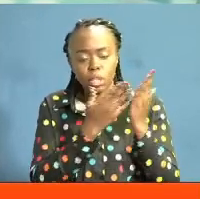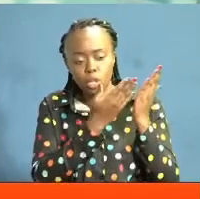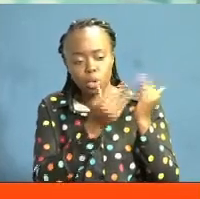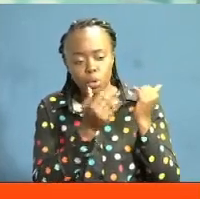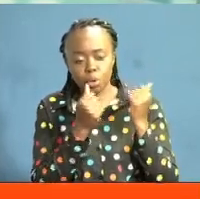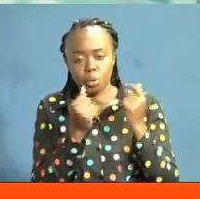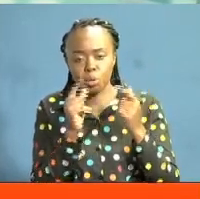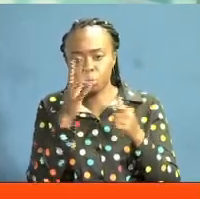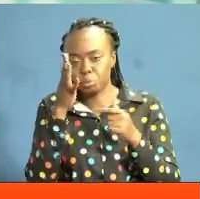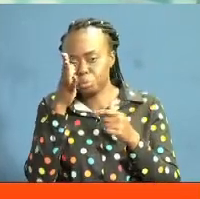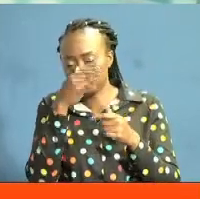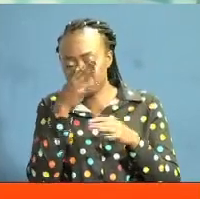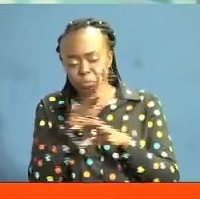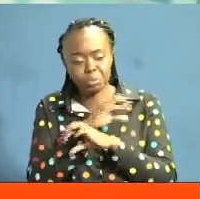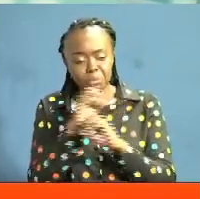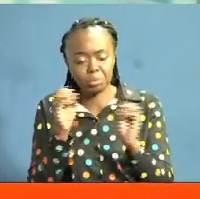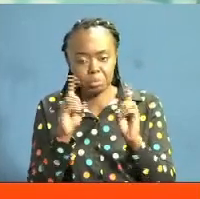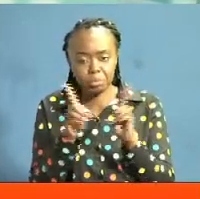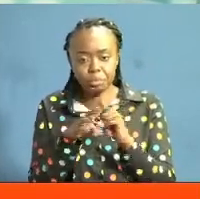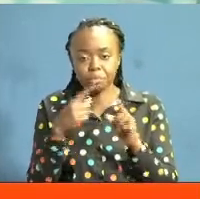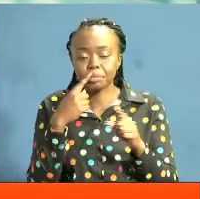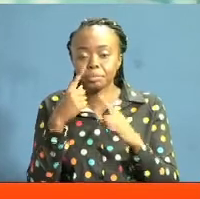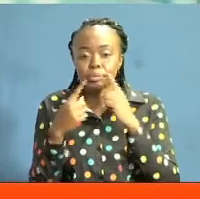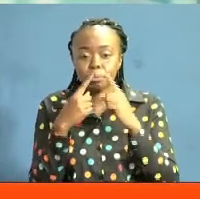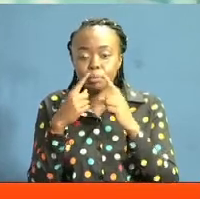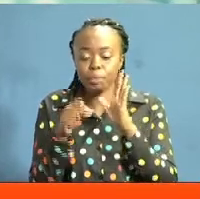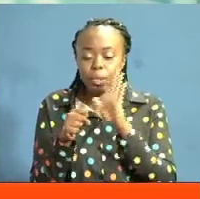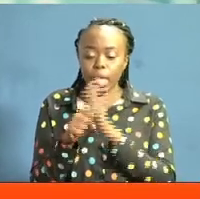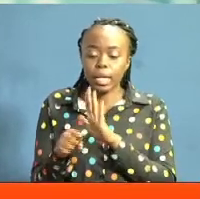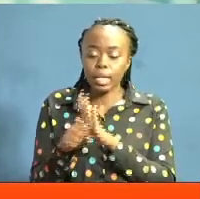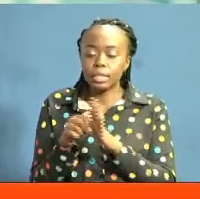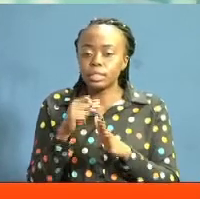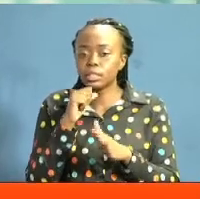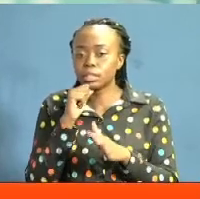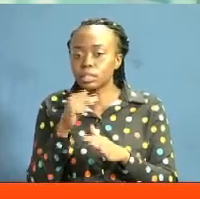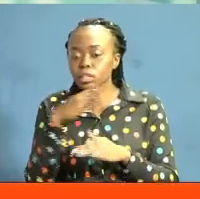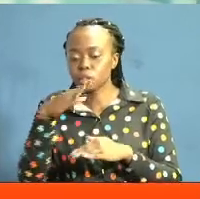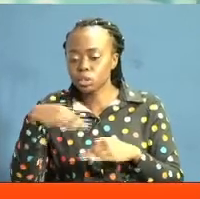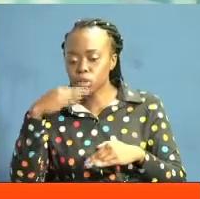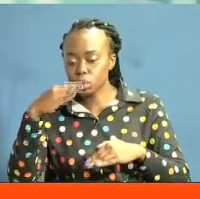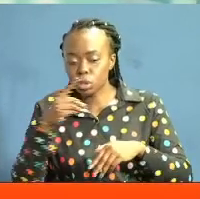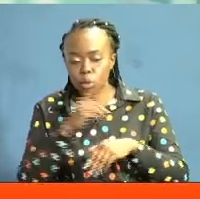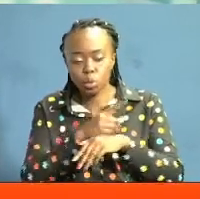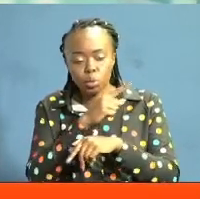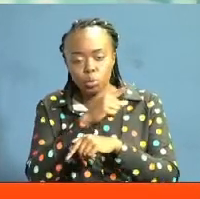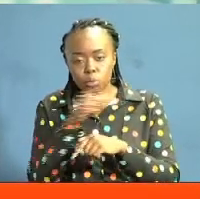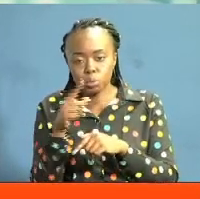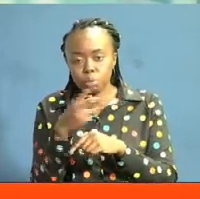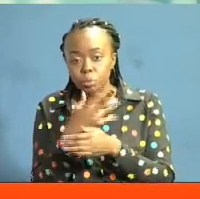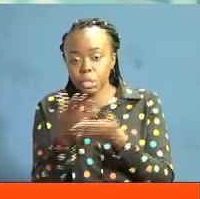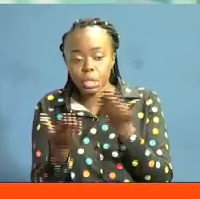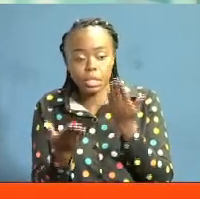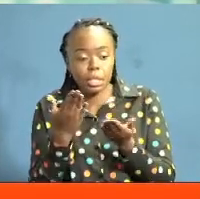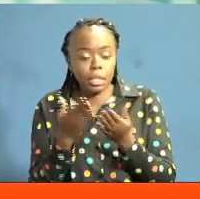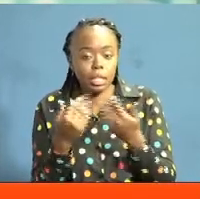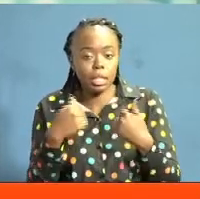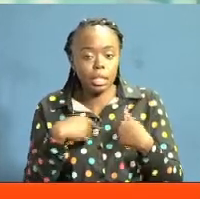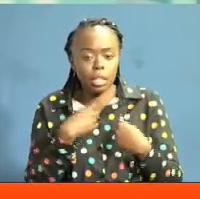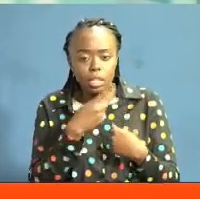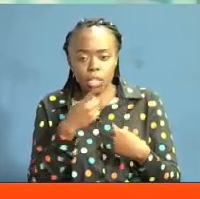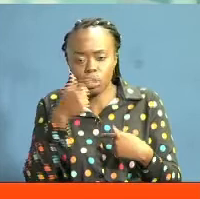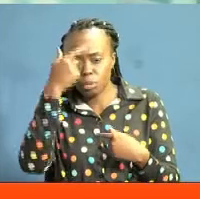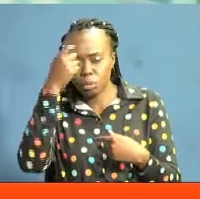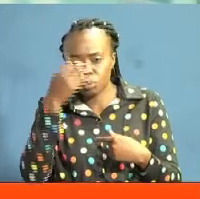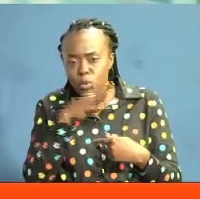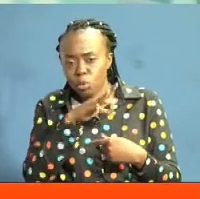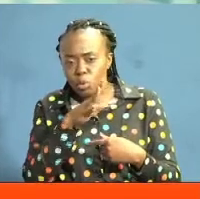disappoint. Please remember, mm-hmm. I have said rejection is not always negative. Mm-hmm. They could be rejecting you